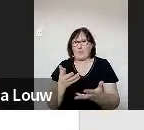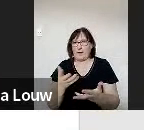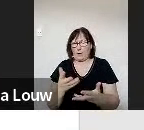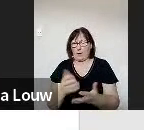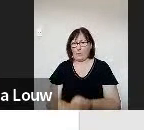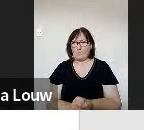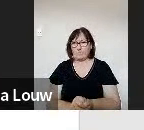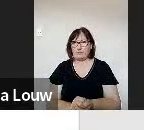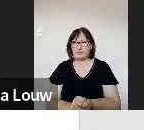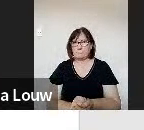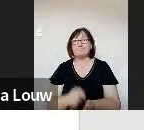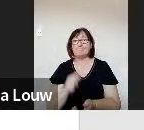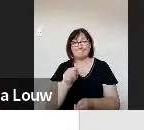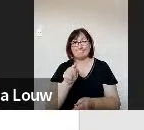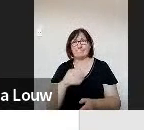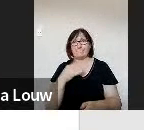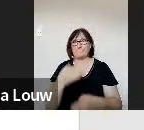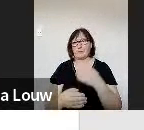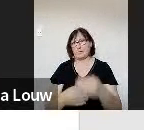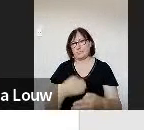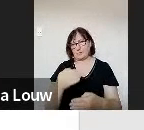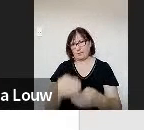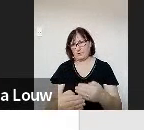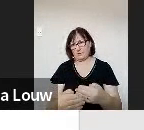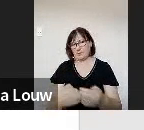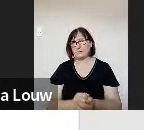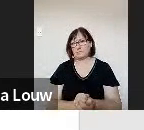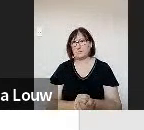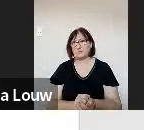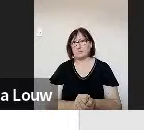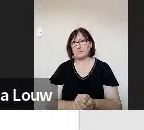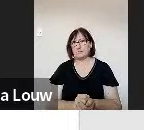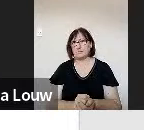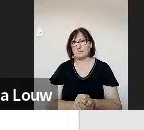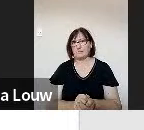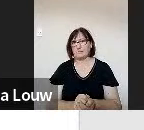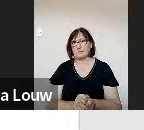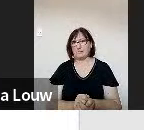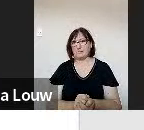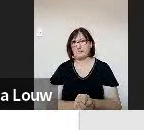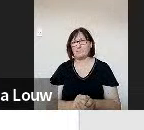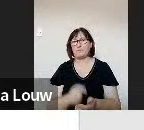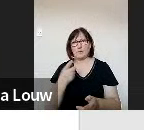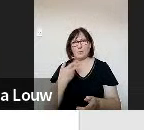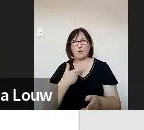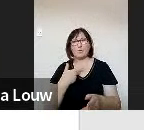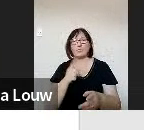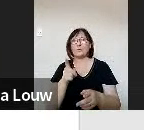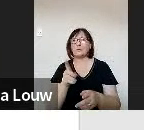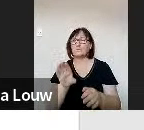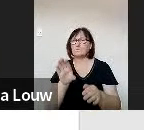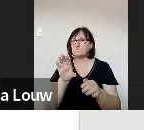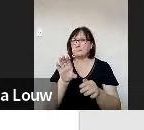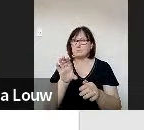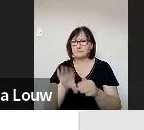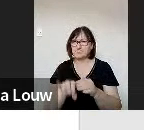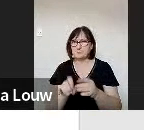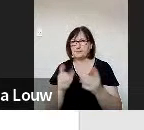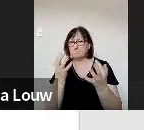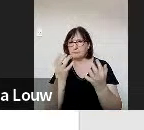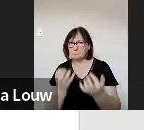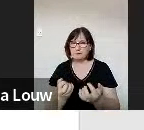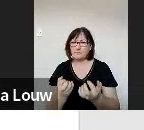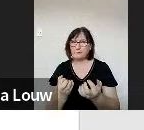is a process whereby one will endeavor to determine a code for goods with the aim